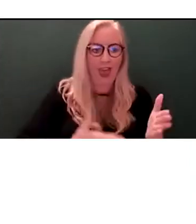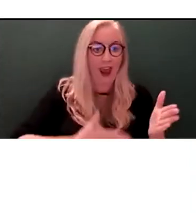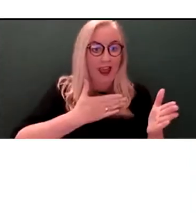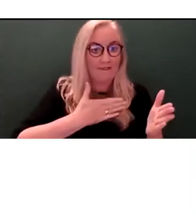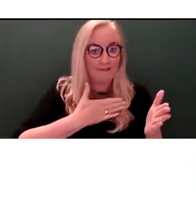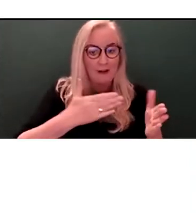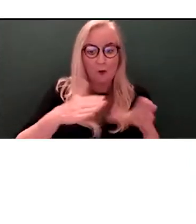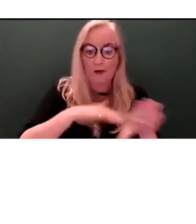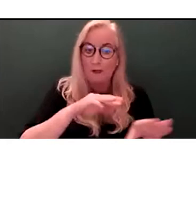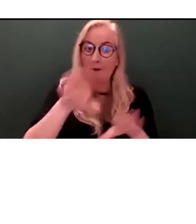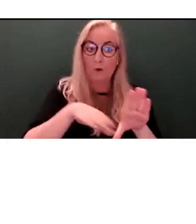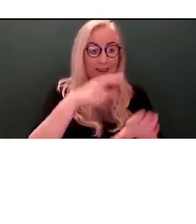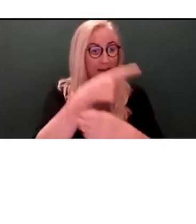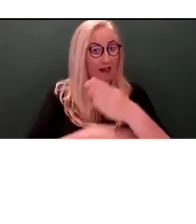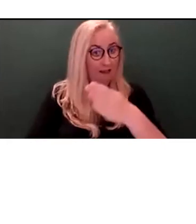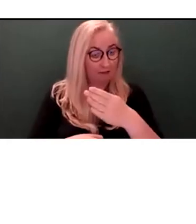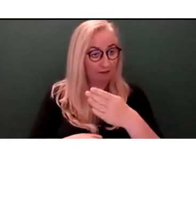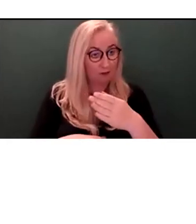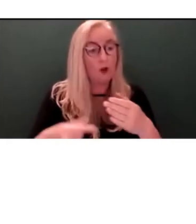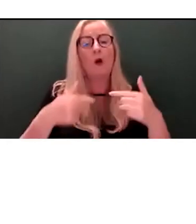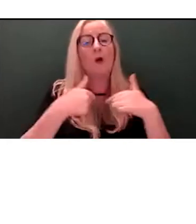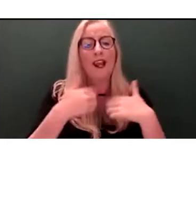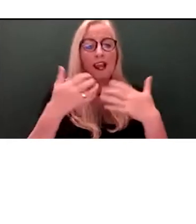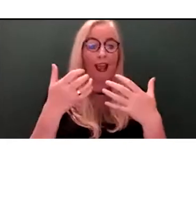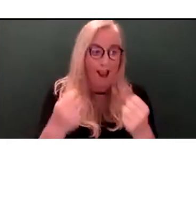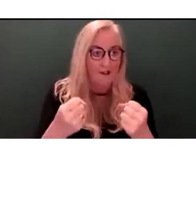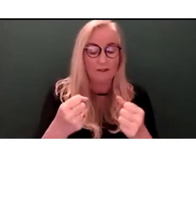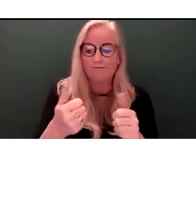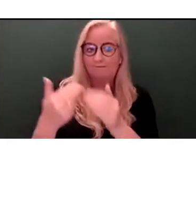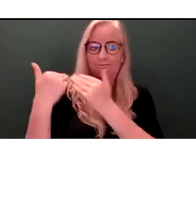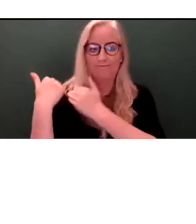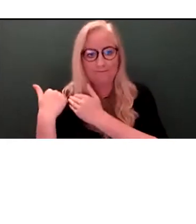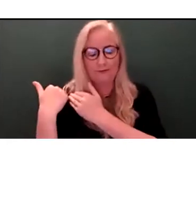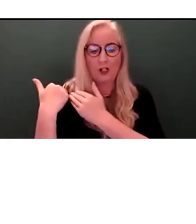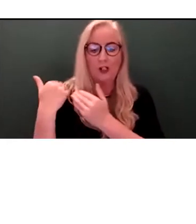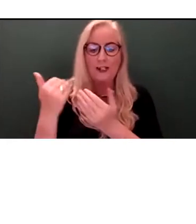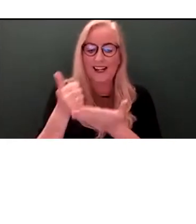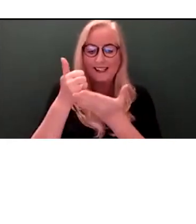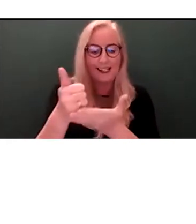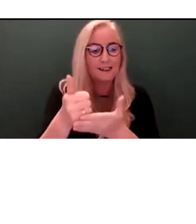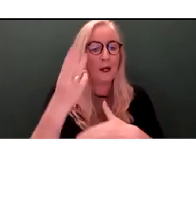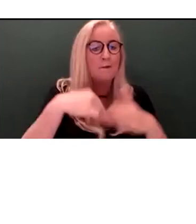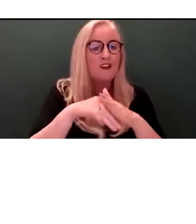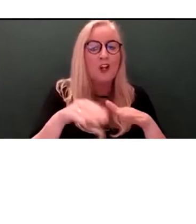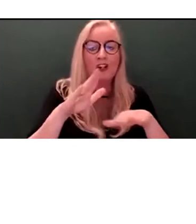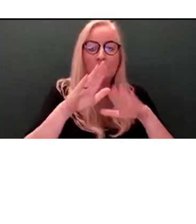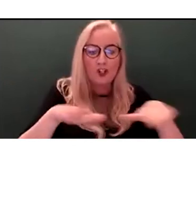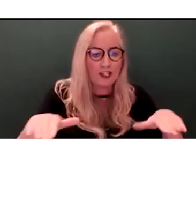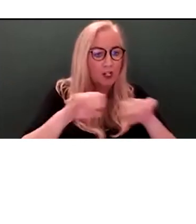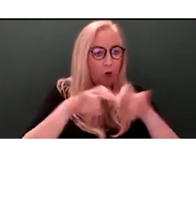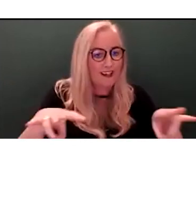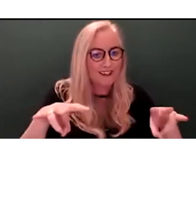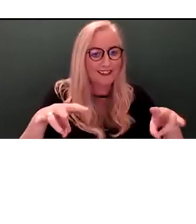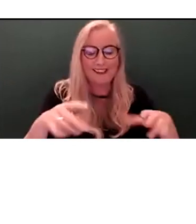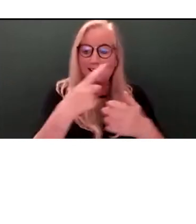with disabilities. And we have a role to assist the Minister for Children, Equality, Disability Integration